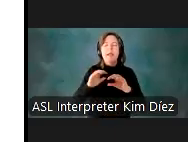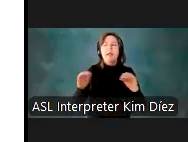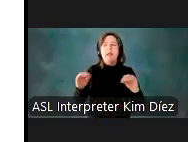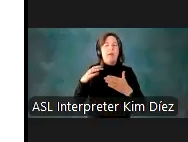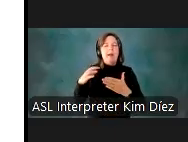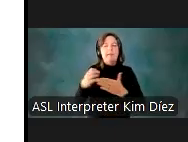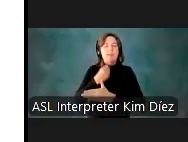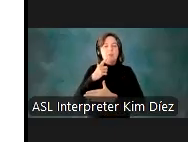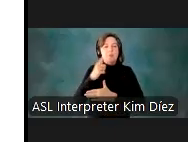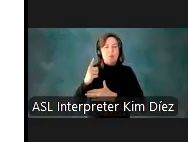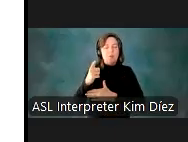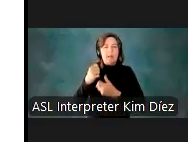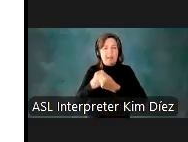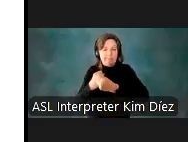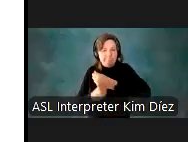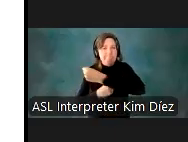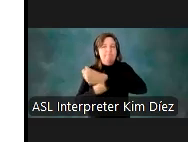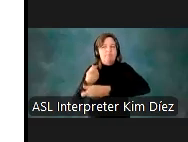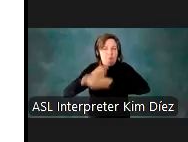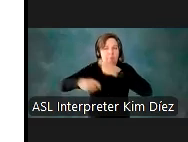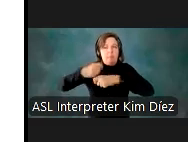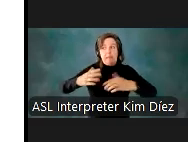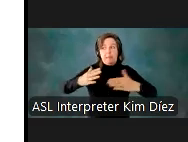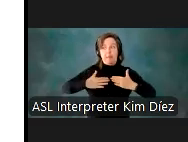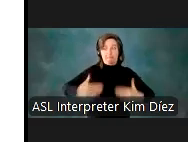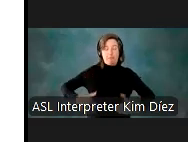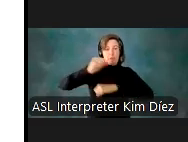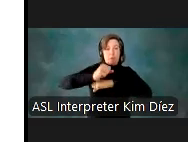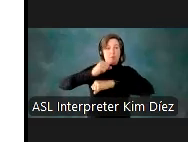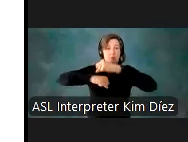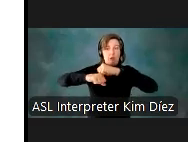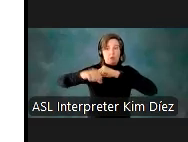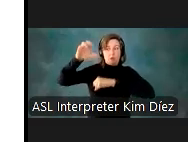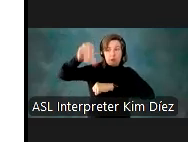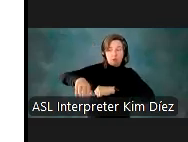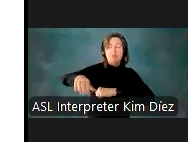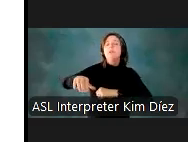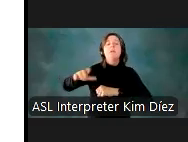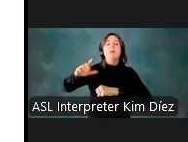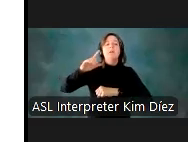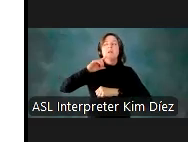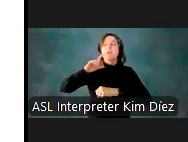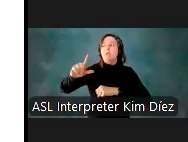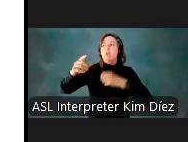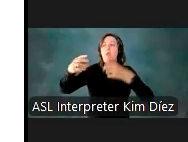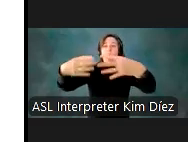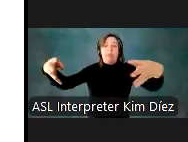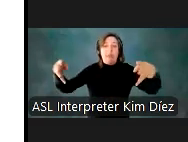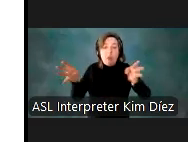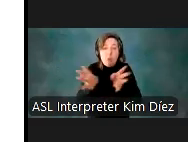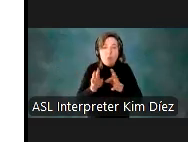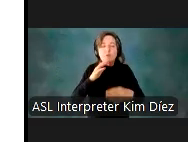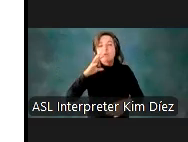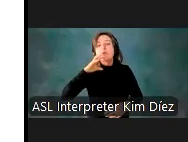physical structures at the sites themselves, so that the enclosures are old and covered